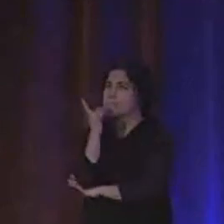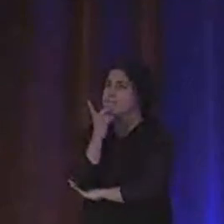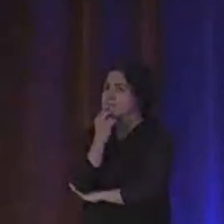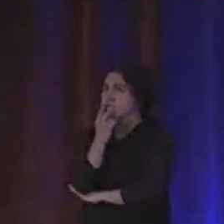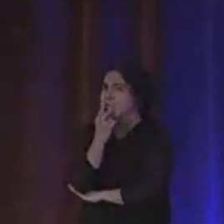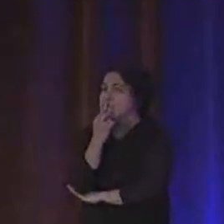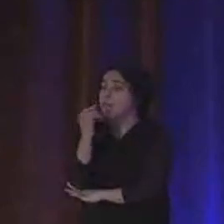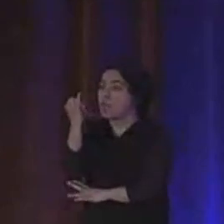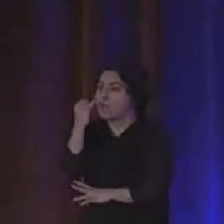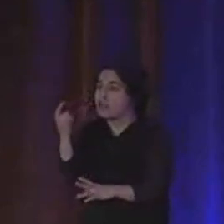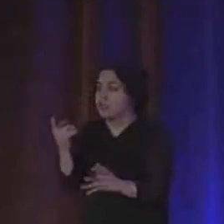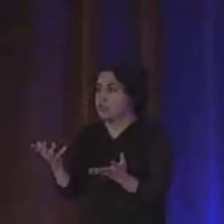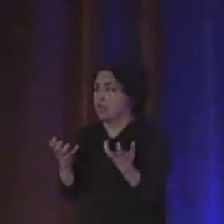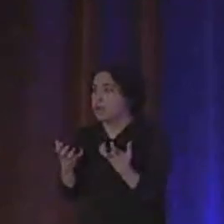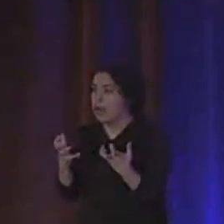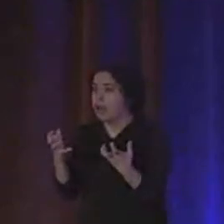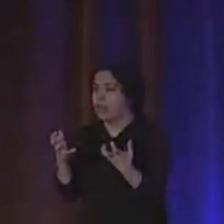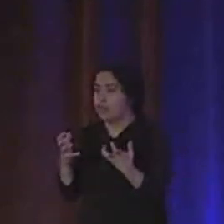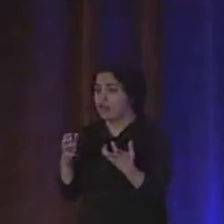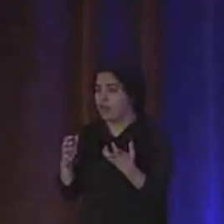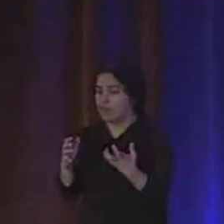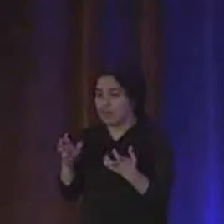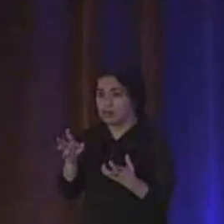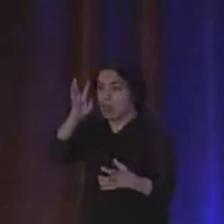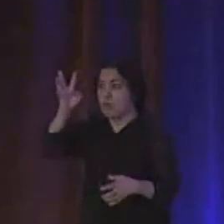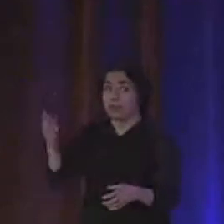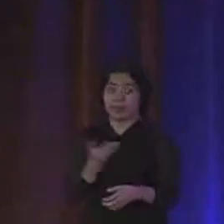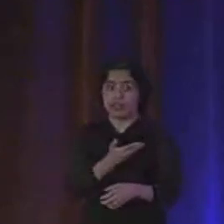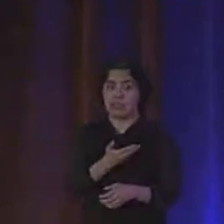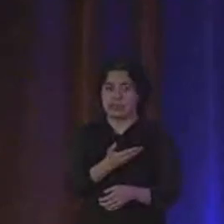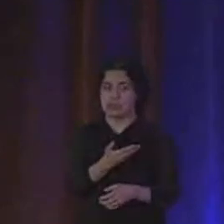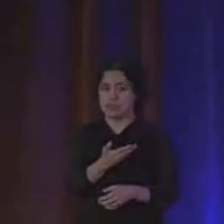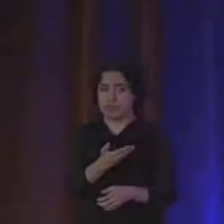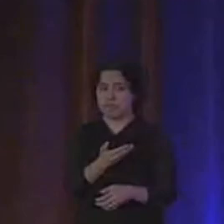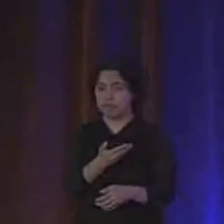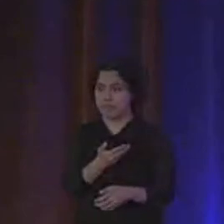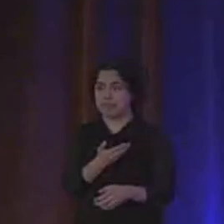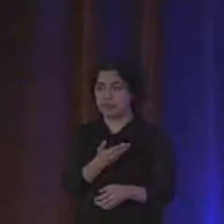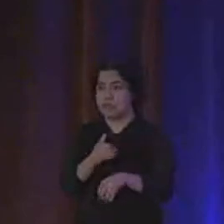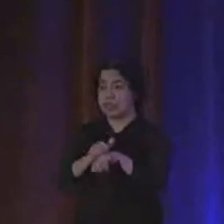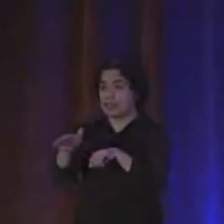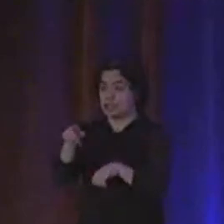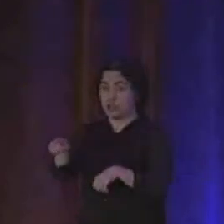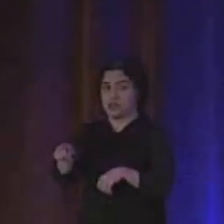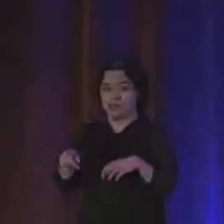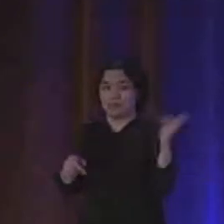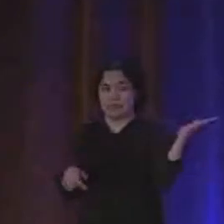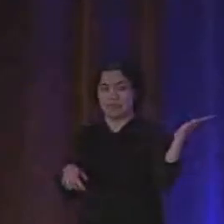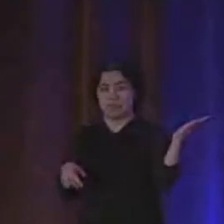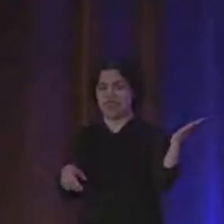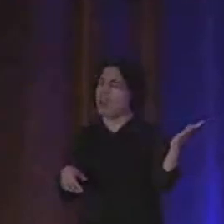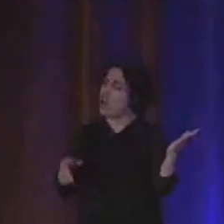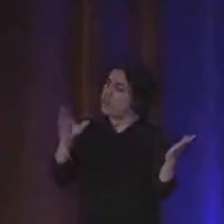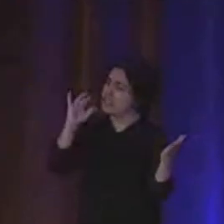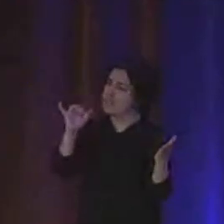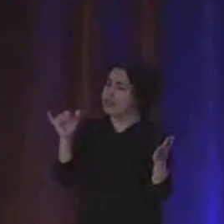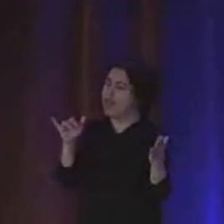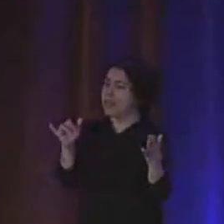What if your designer then comes up with this pattern? They send this to you. You're like, oh, this looks like a hamburger